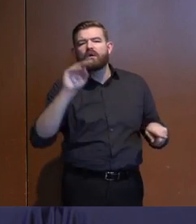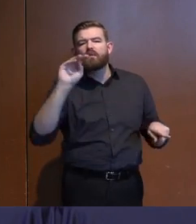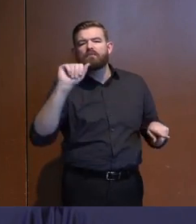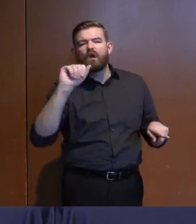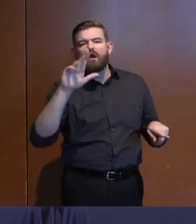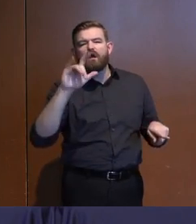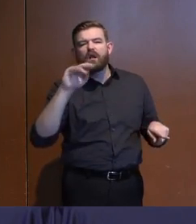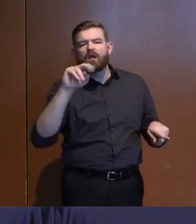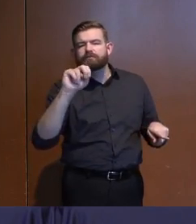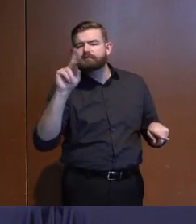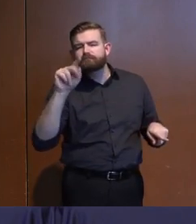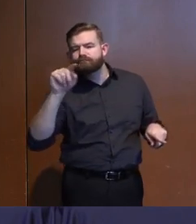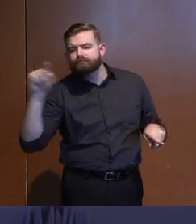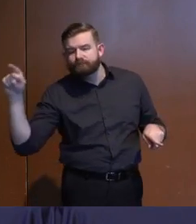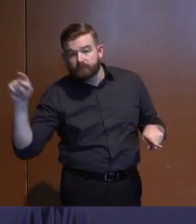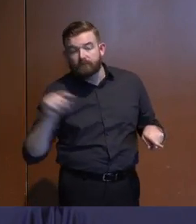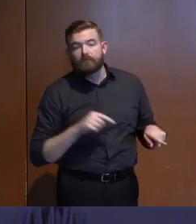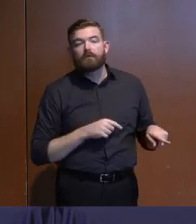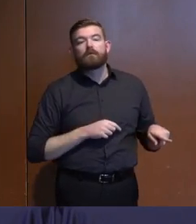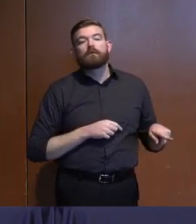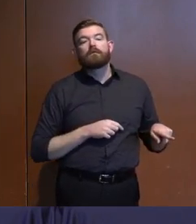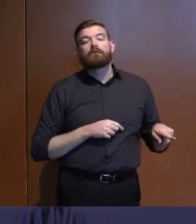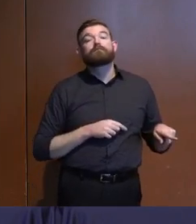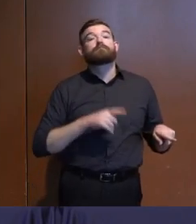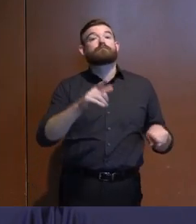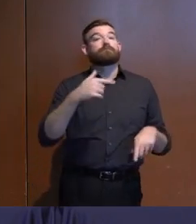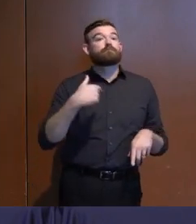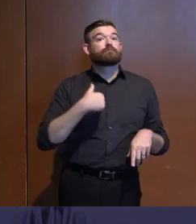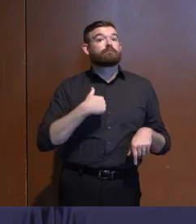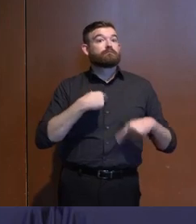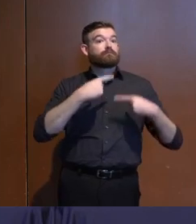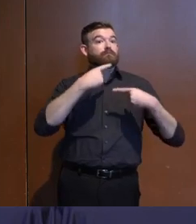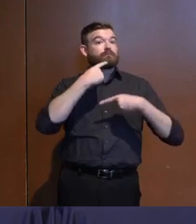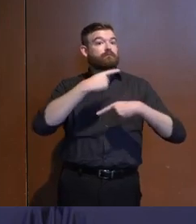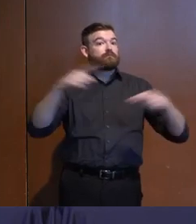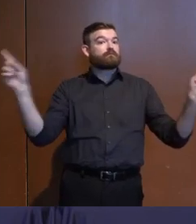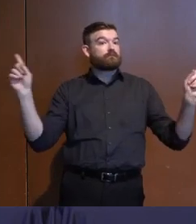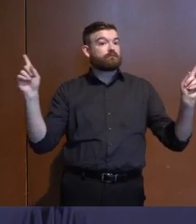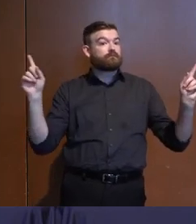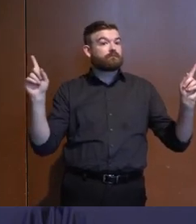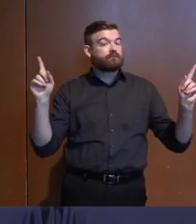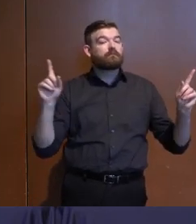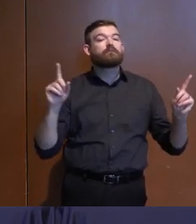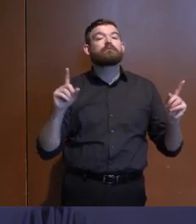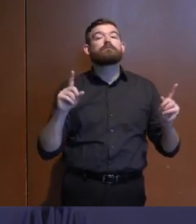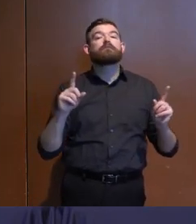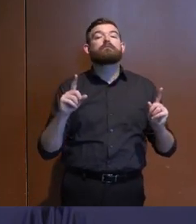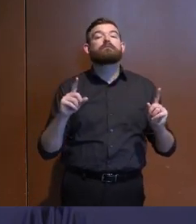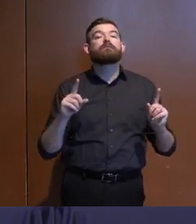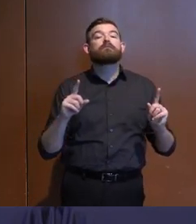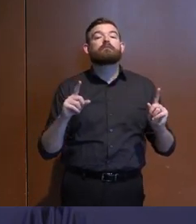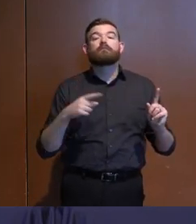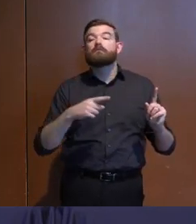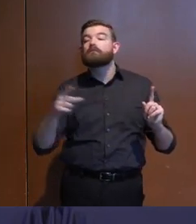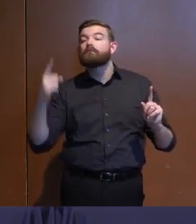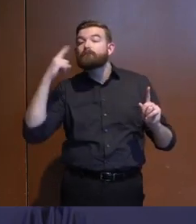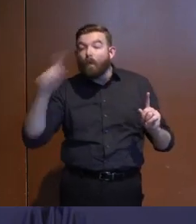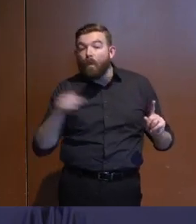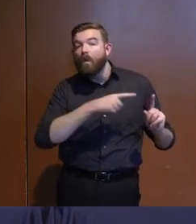Additionally, this announcement builds on the moratorium on removals of individuals pursuant to foreclosures or evictions